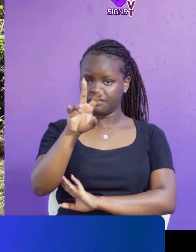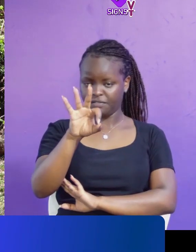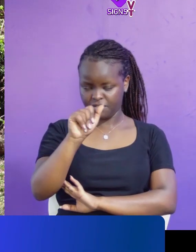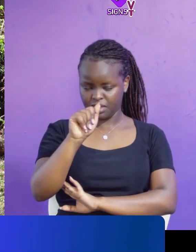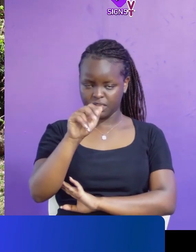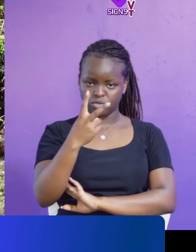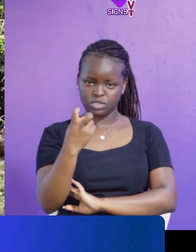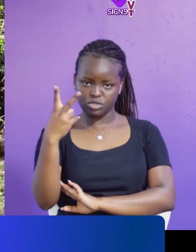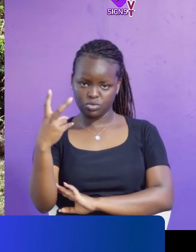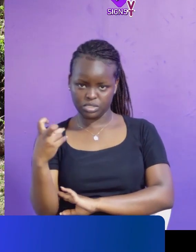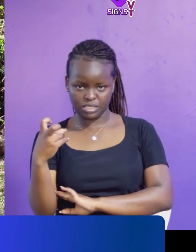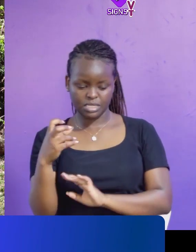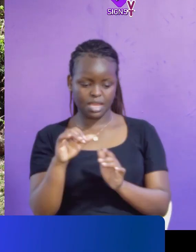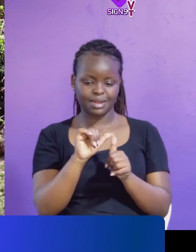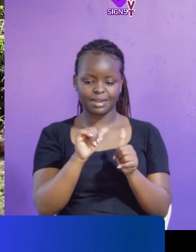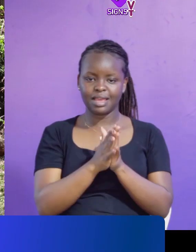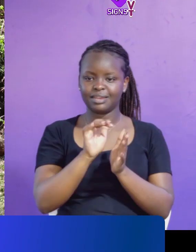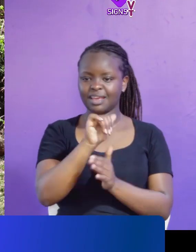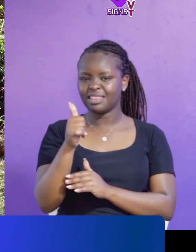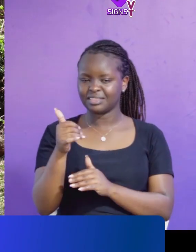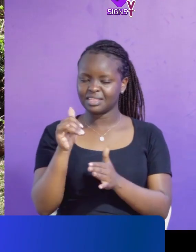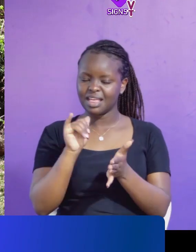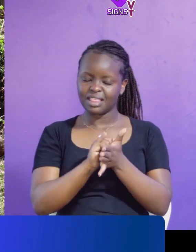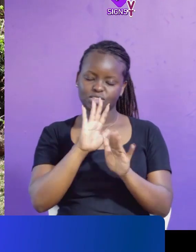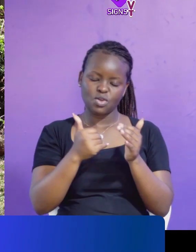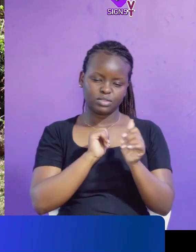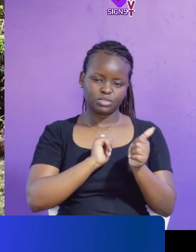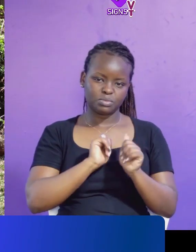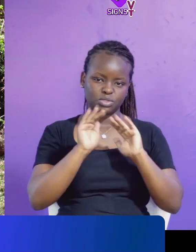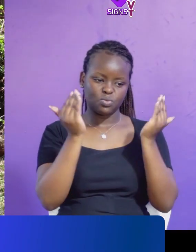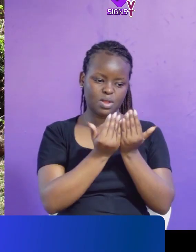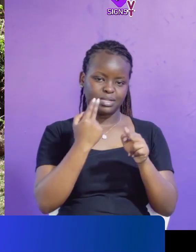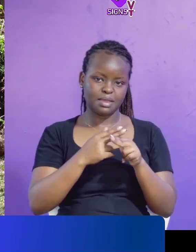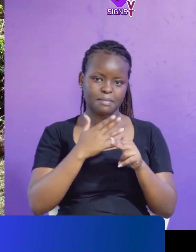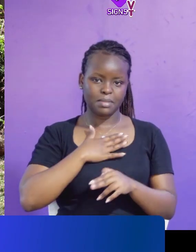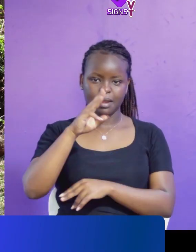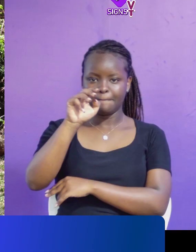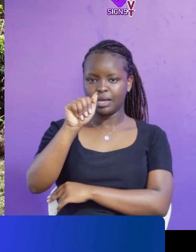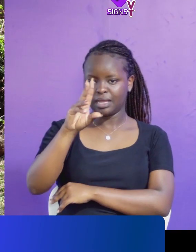others. That's all I have from Sports World. My name is Willie Mandela.